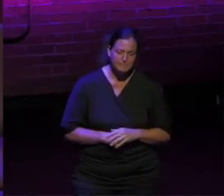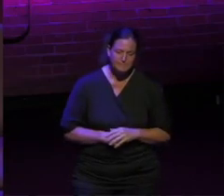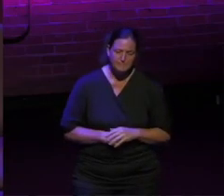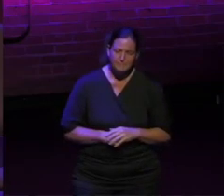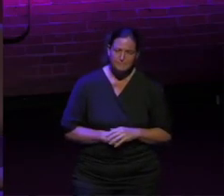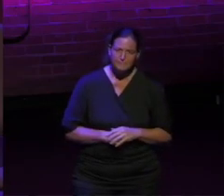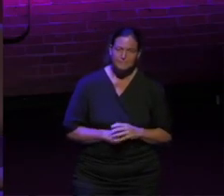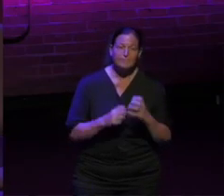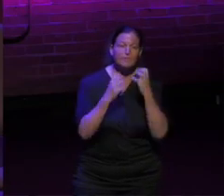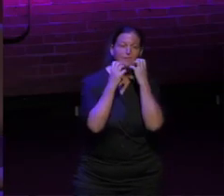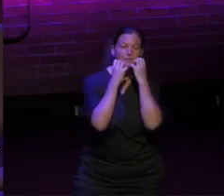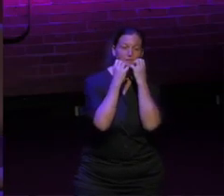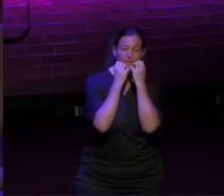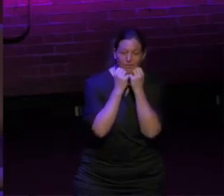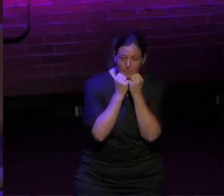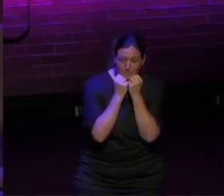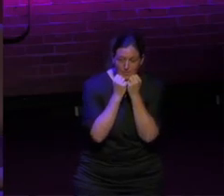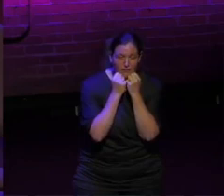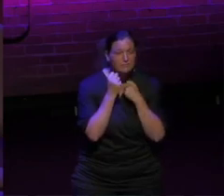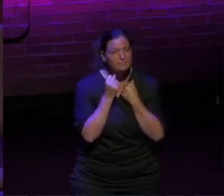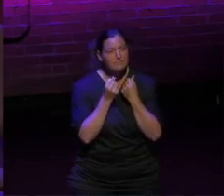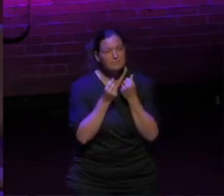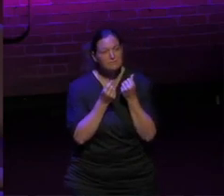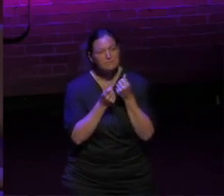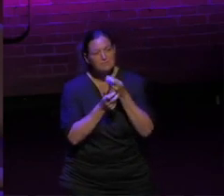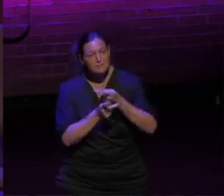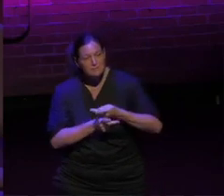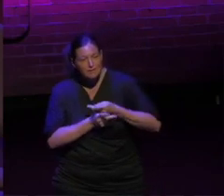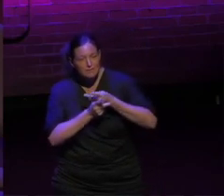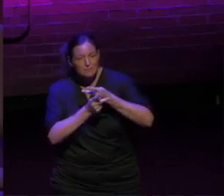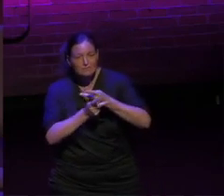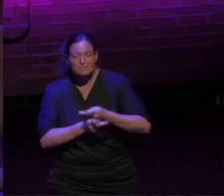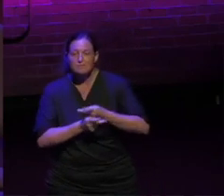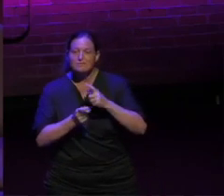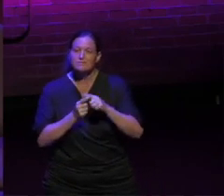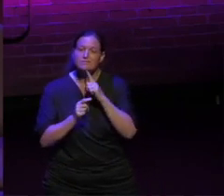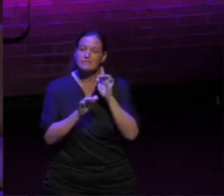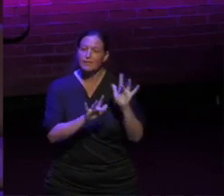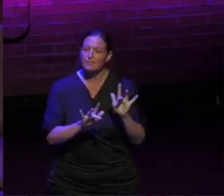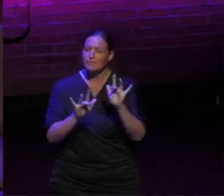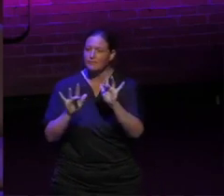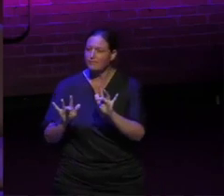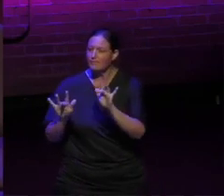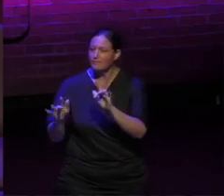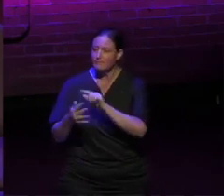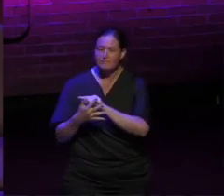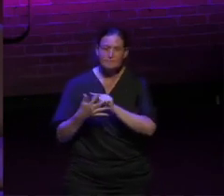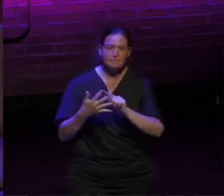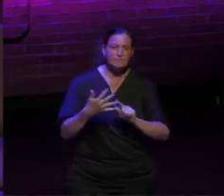cost. Compassion, kindness, and empathy, if we